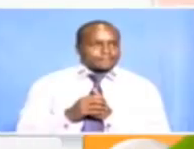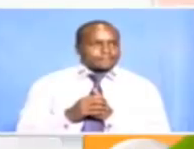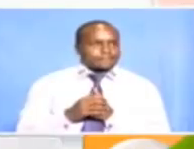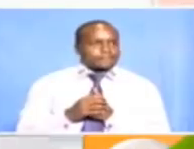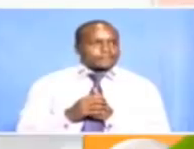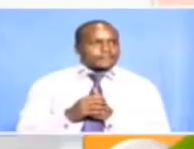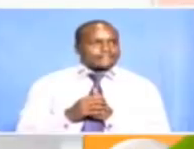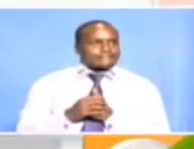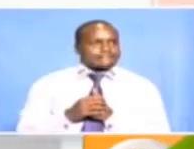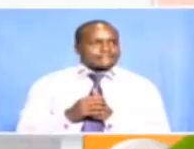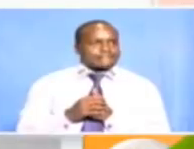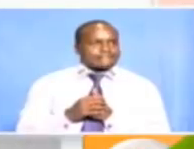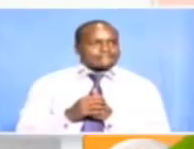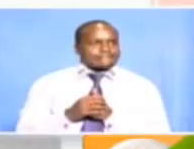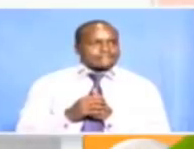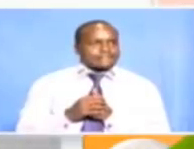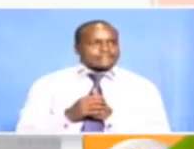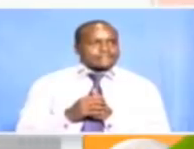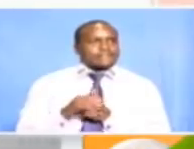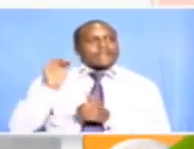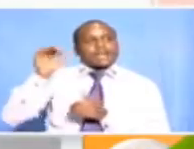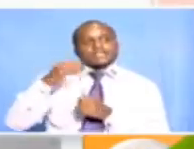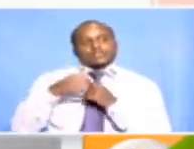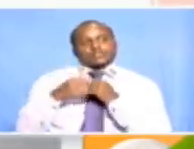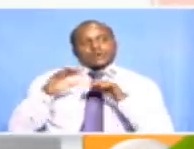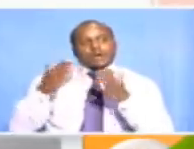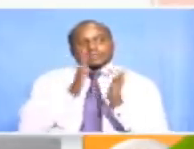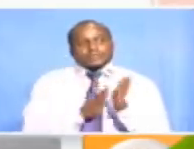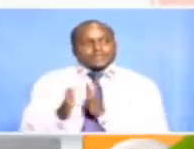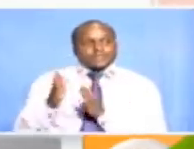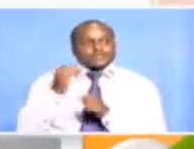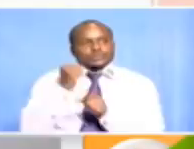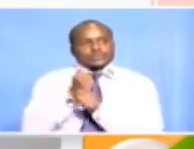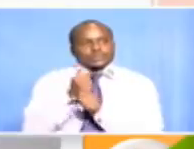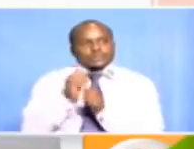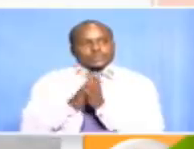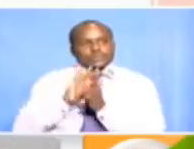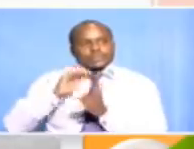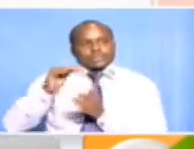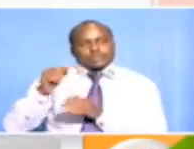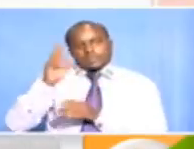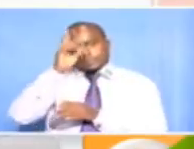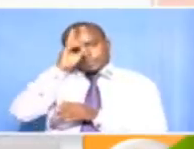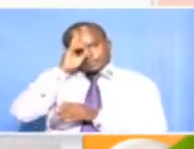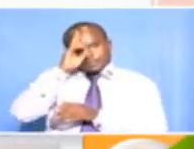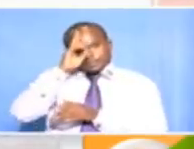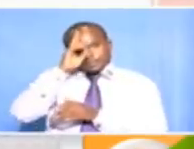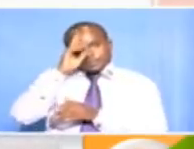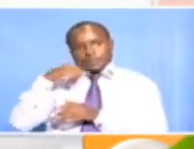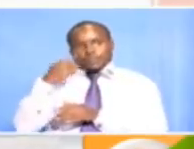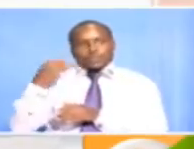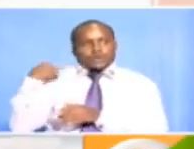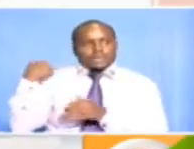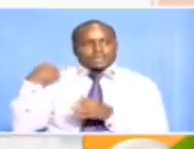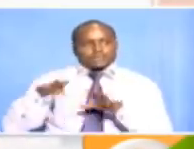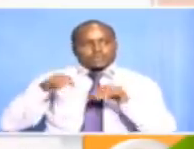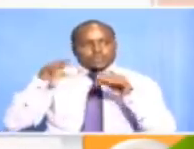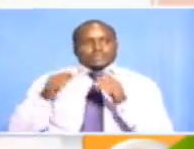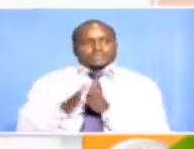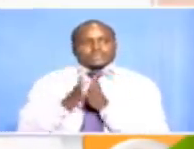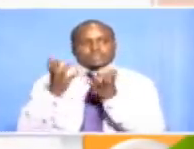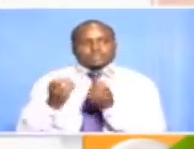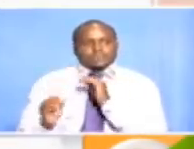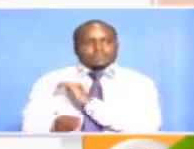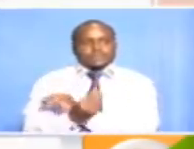Kajimi Kirago says, ask Governor Sonko how he is planning to deal with his county askaris who harass hawkers and